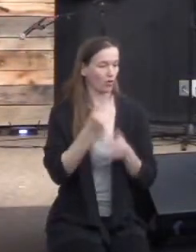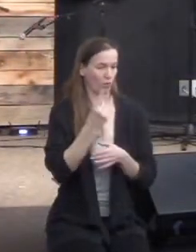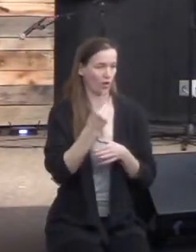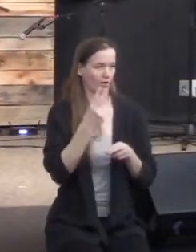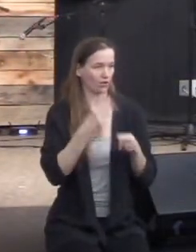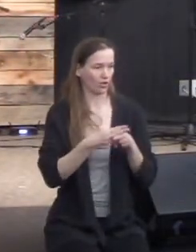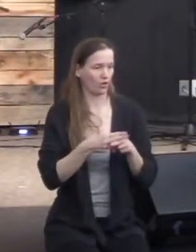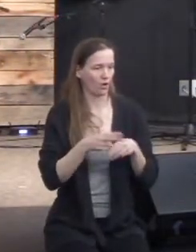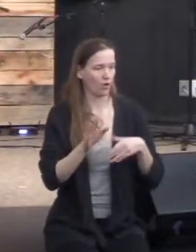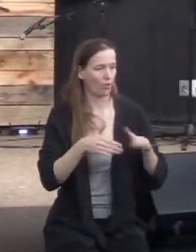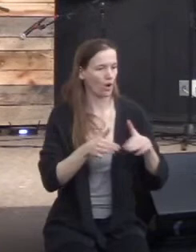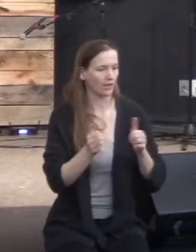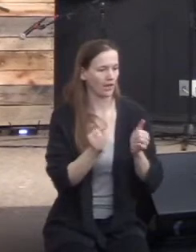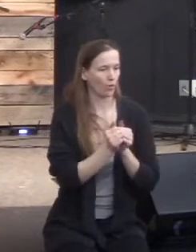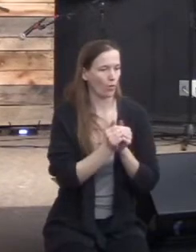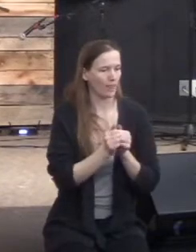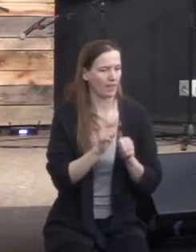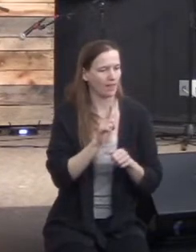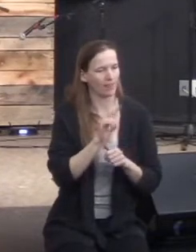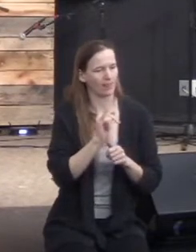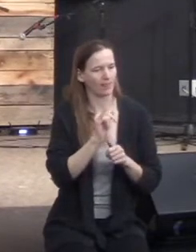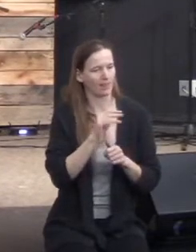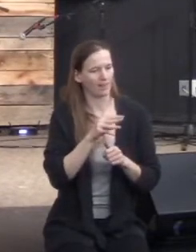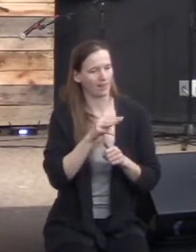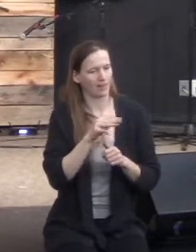Because Jacob, to me, just seemed to be,